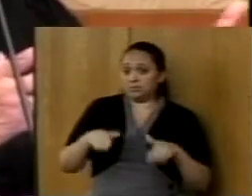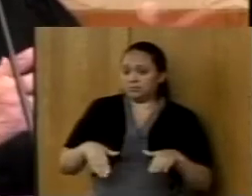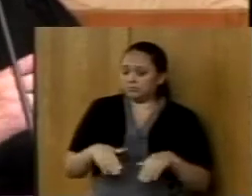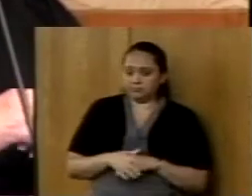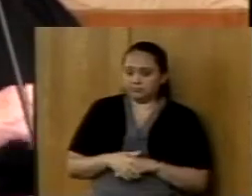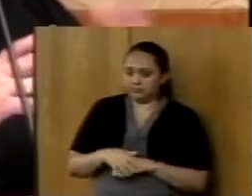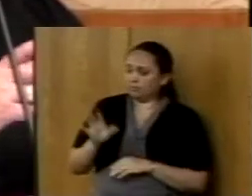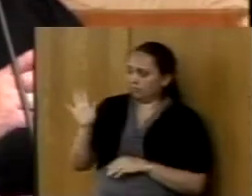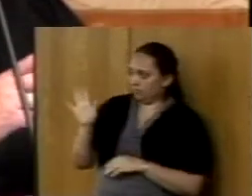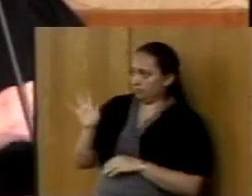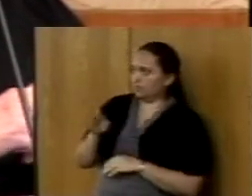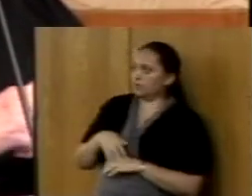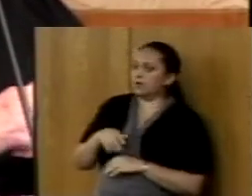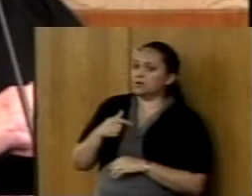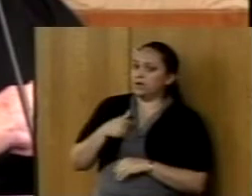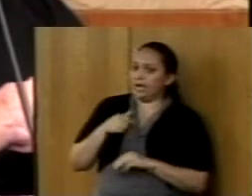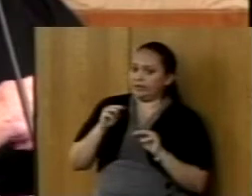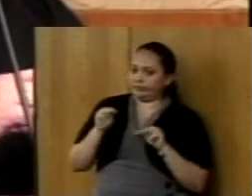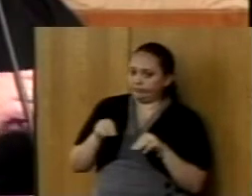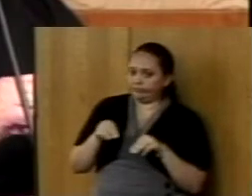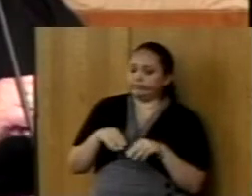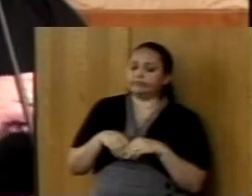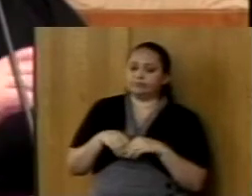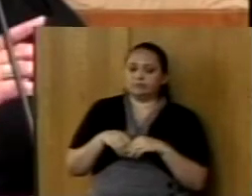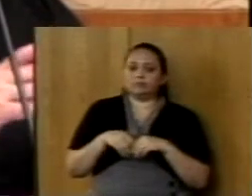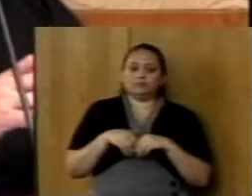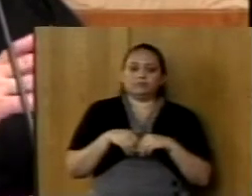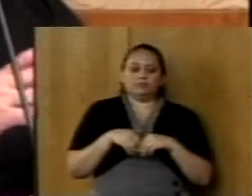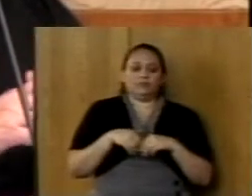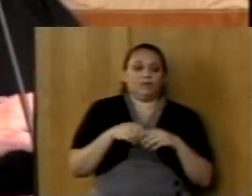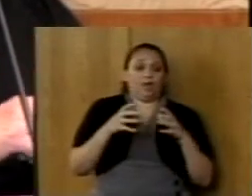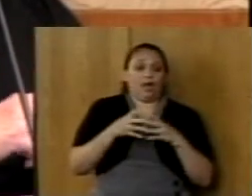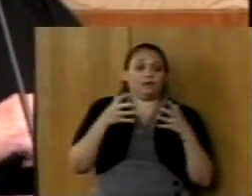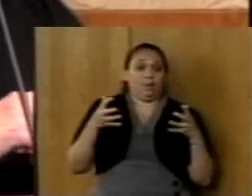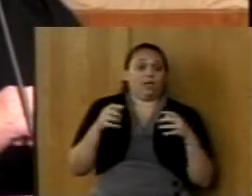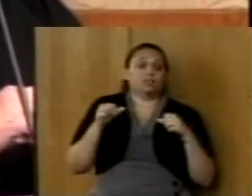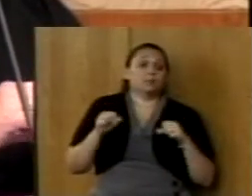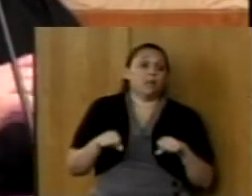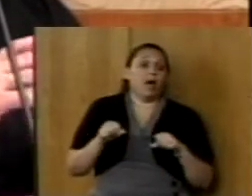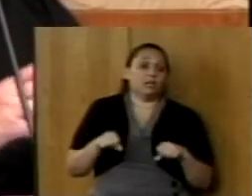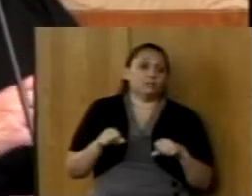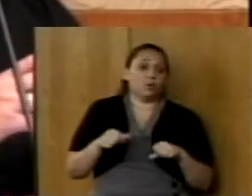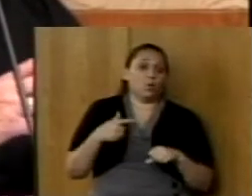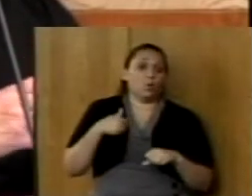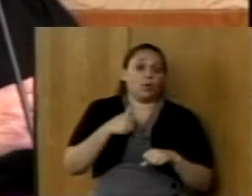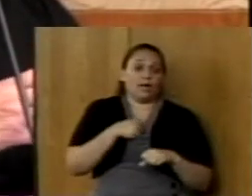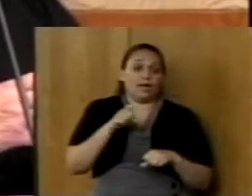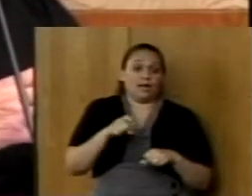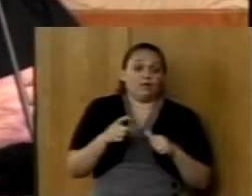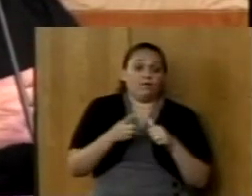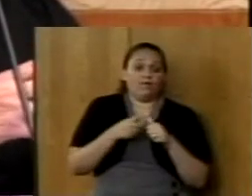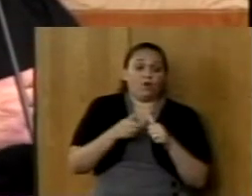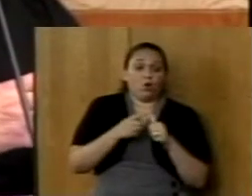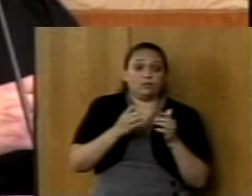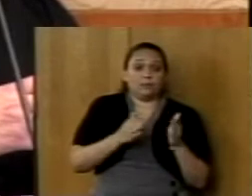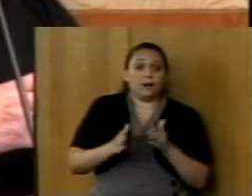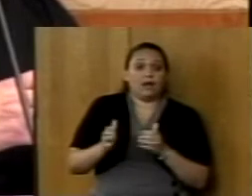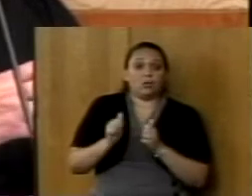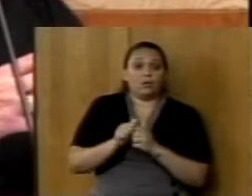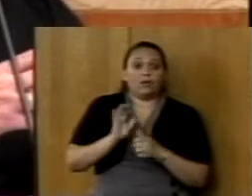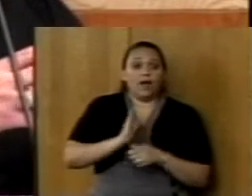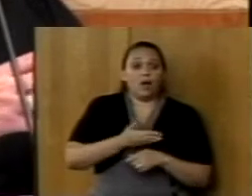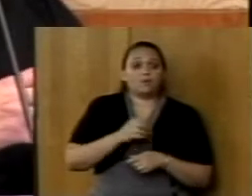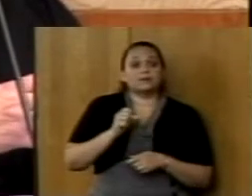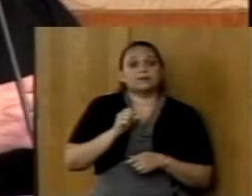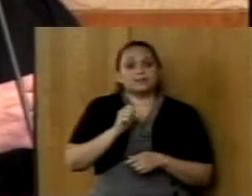if I may, Dr. Montoya, members of the board, as much as possible, we need to first plan with our